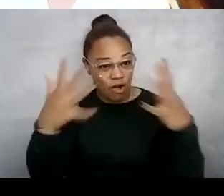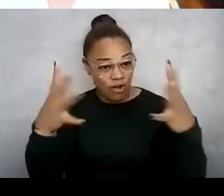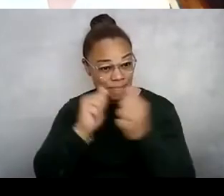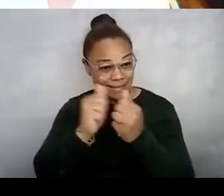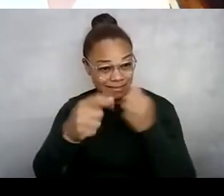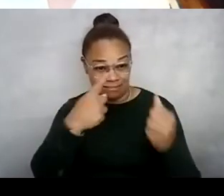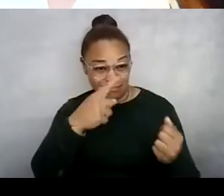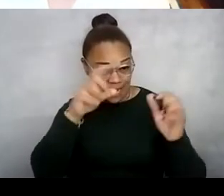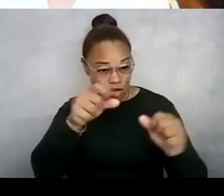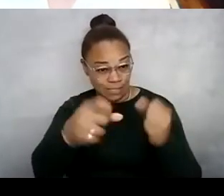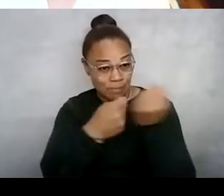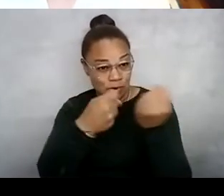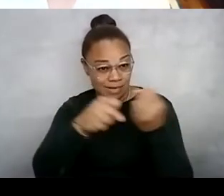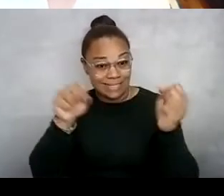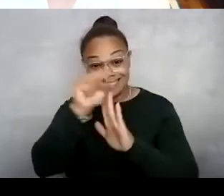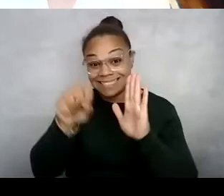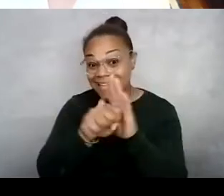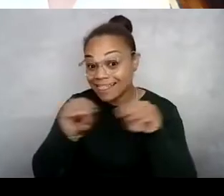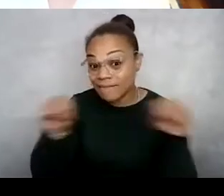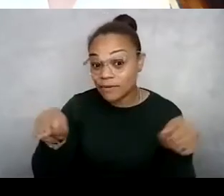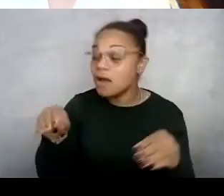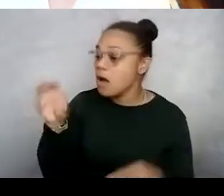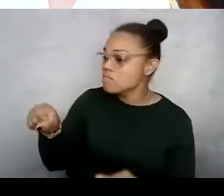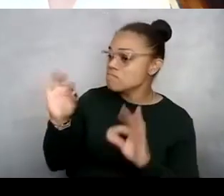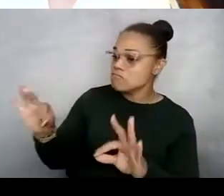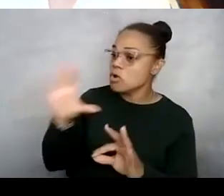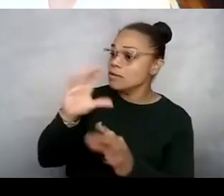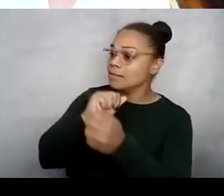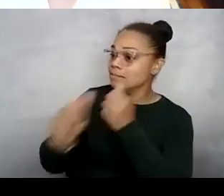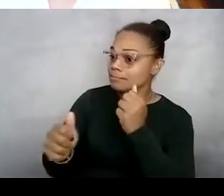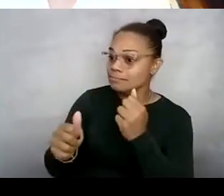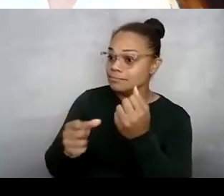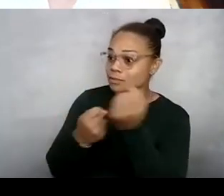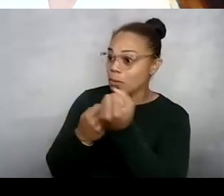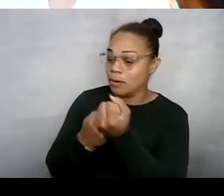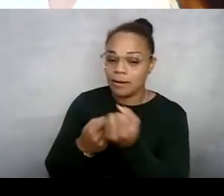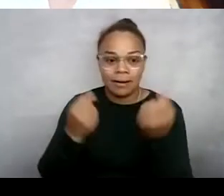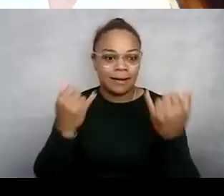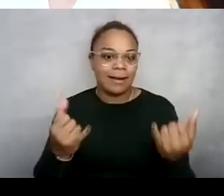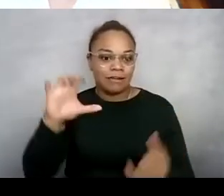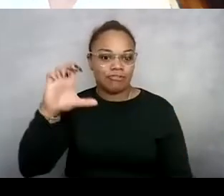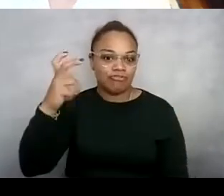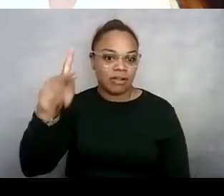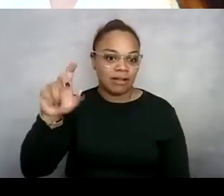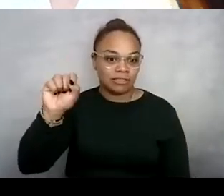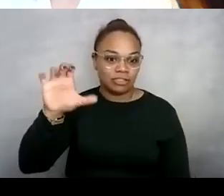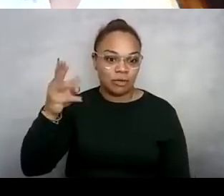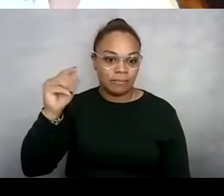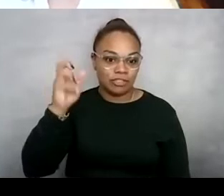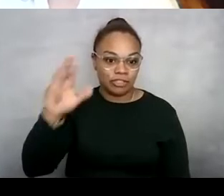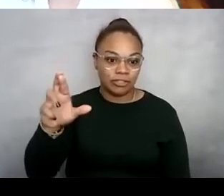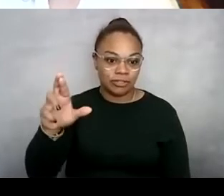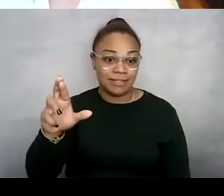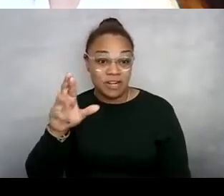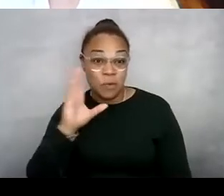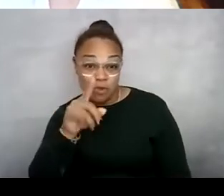level? Oh, okay, great. Yeah, we'll support it at the state level. And then you go, great. Chuck Schumer, it's now the law of the land in New York State. Will you